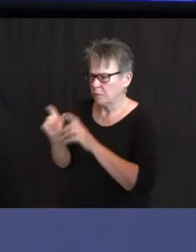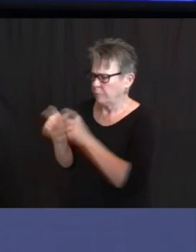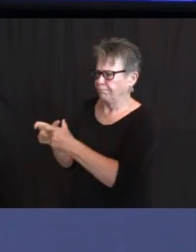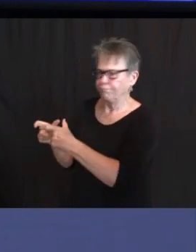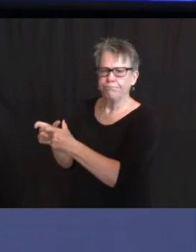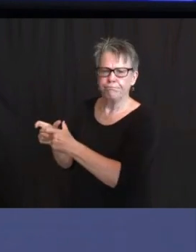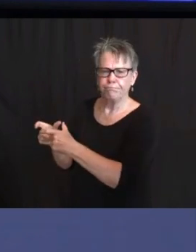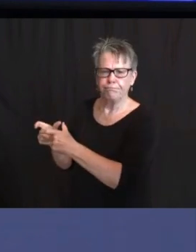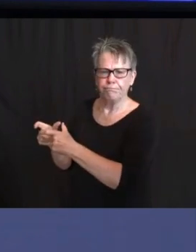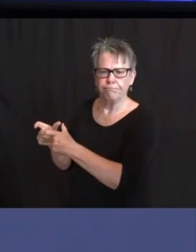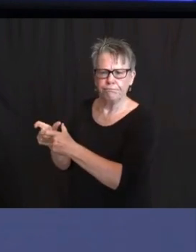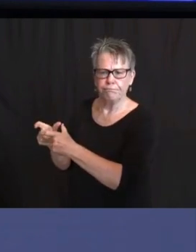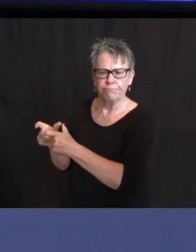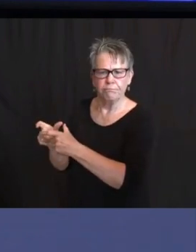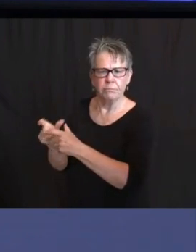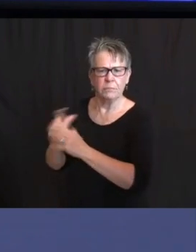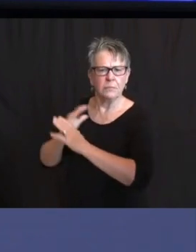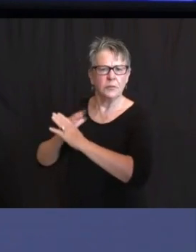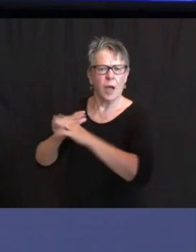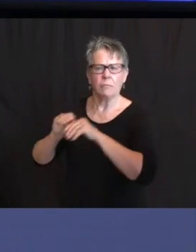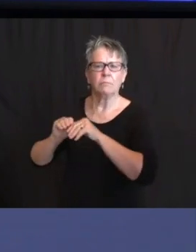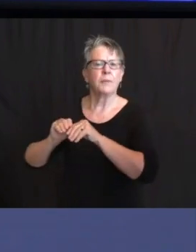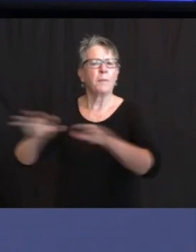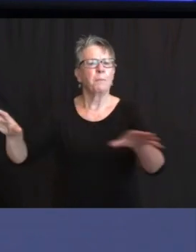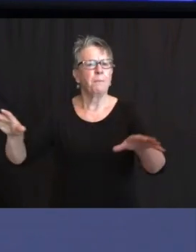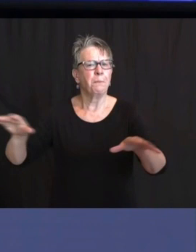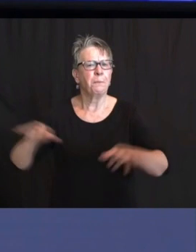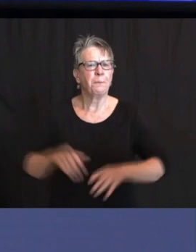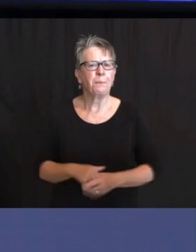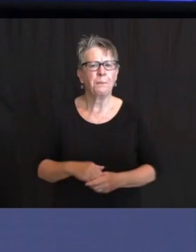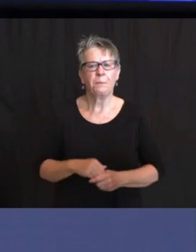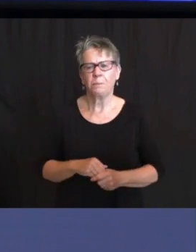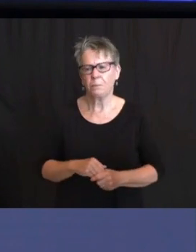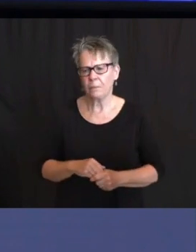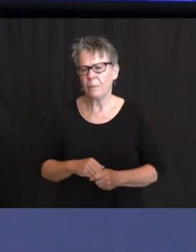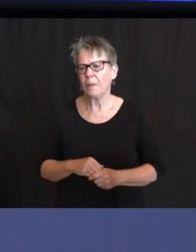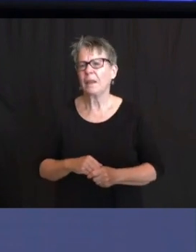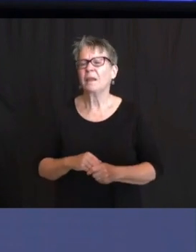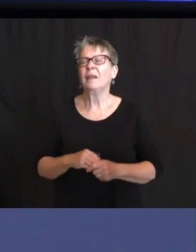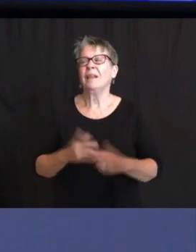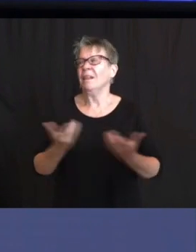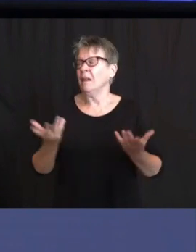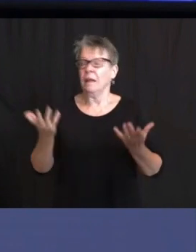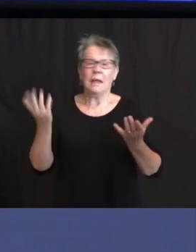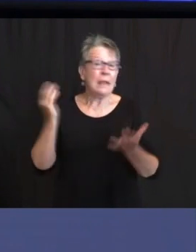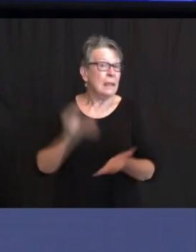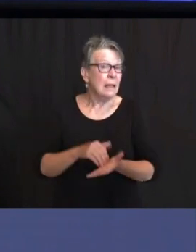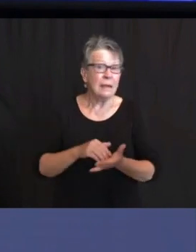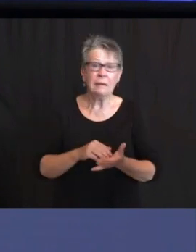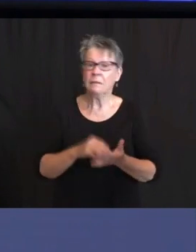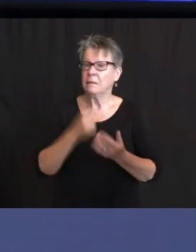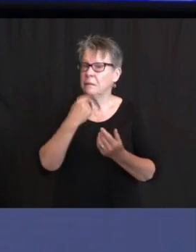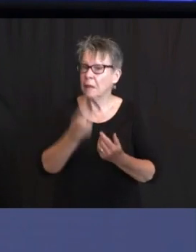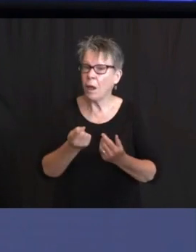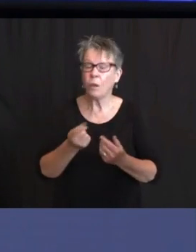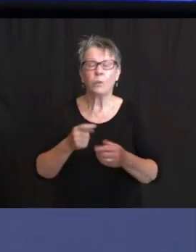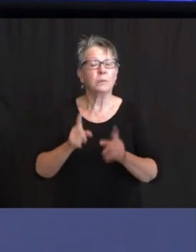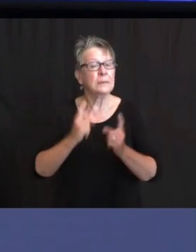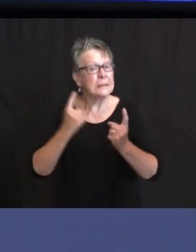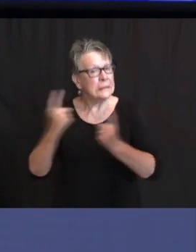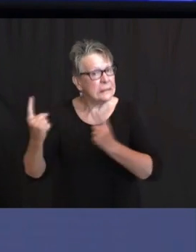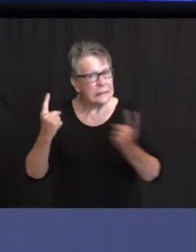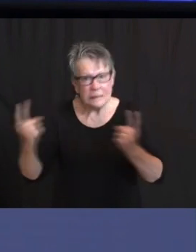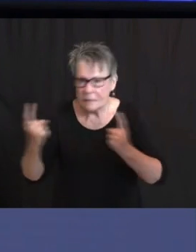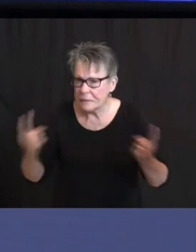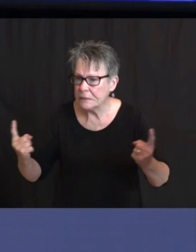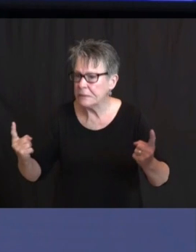emergency. Put distance between yourself and other people, at least 6 feet. Wear a cloth face